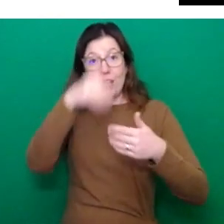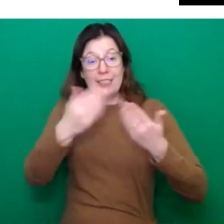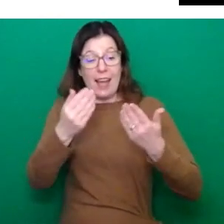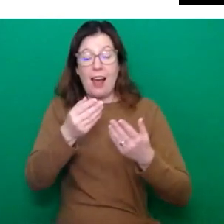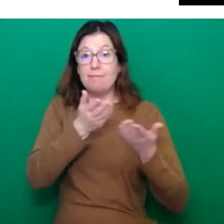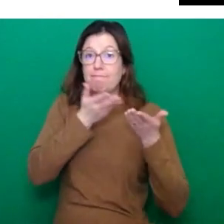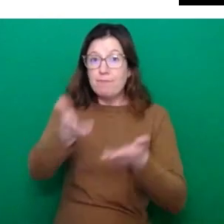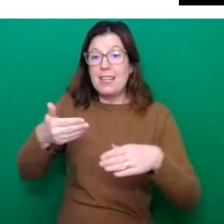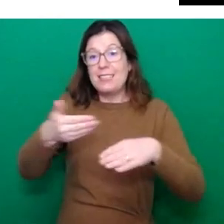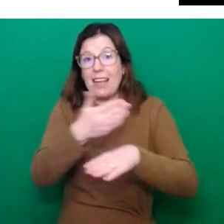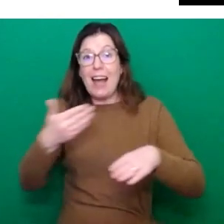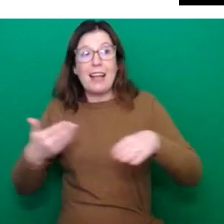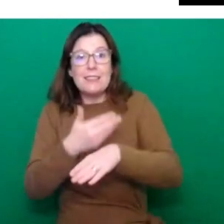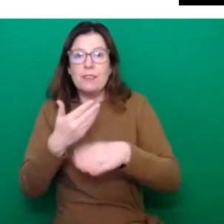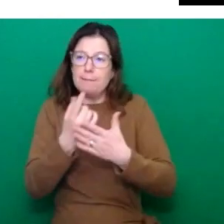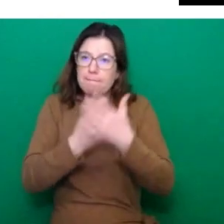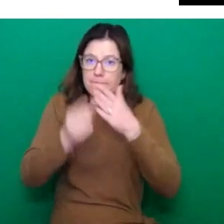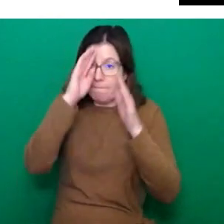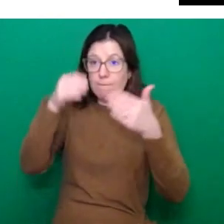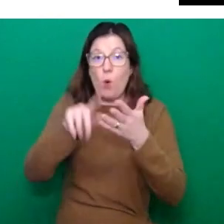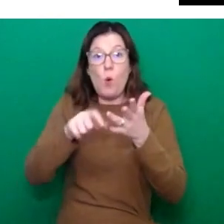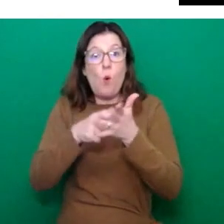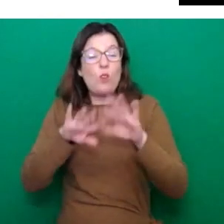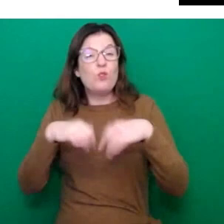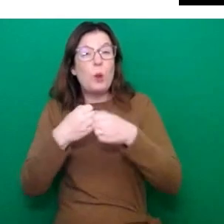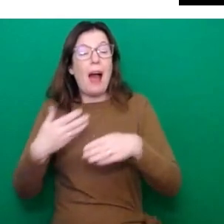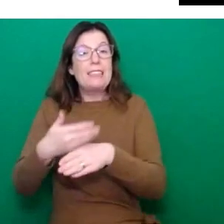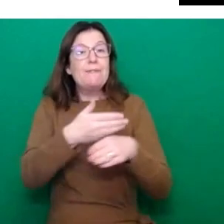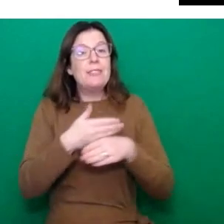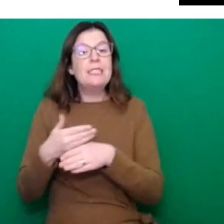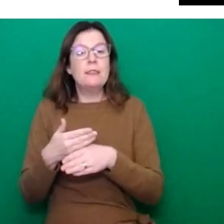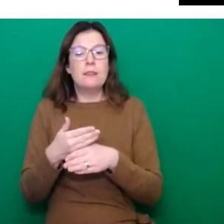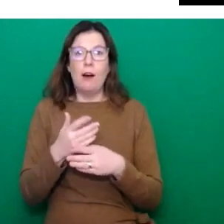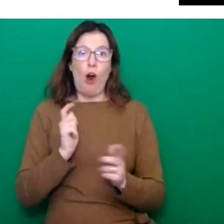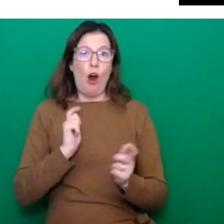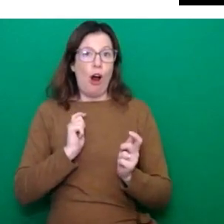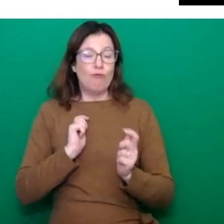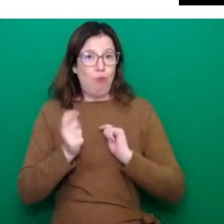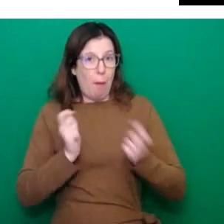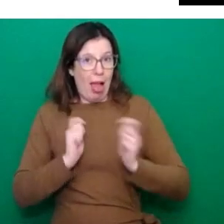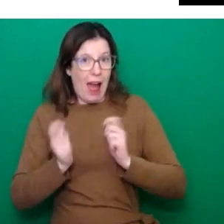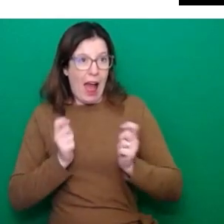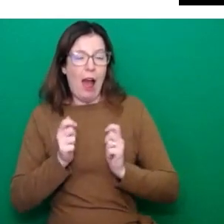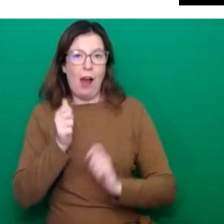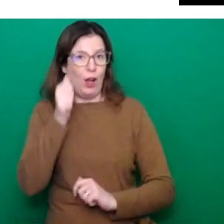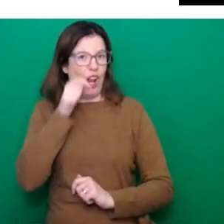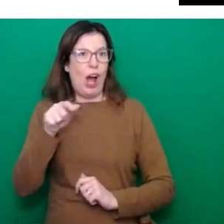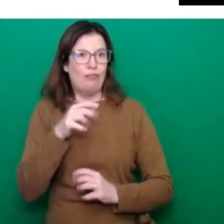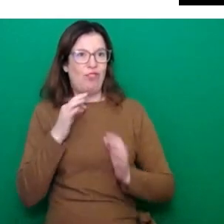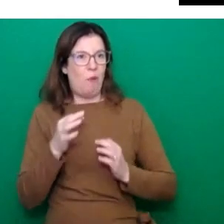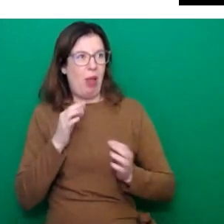or activities that might be individual or in groups. And there's lots of role play practices, which everyone's always very happy to